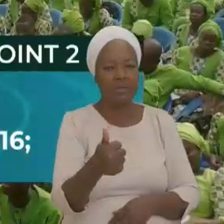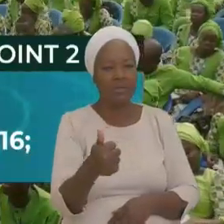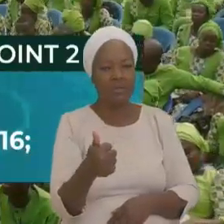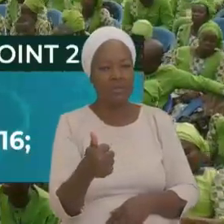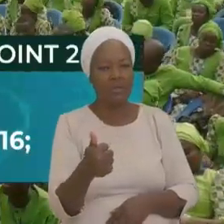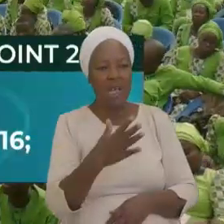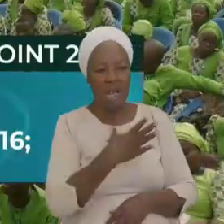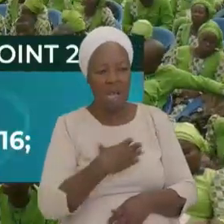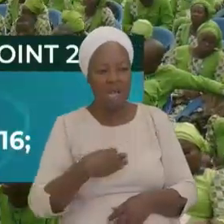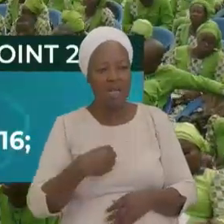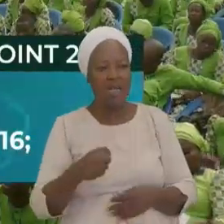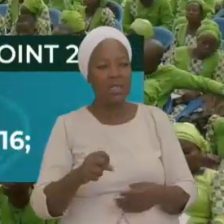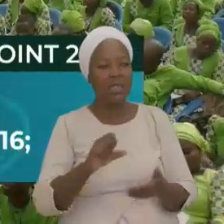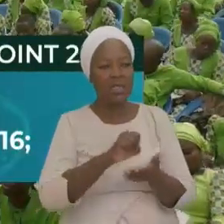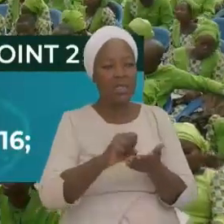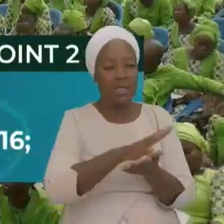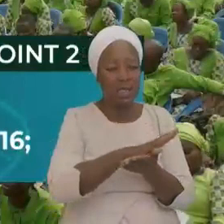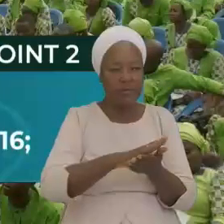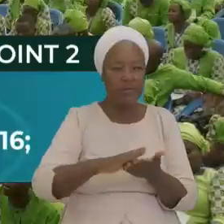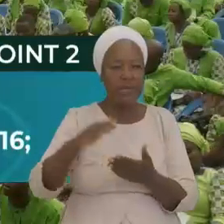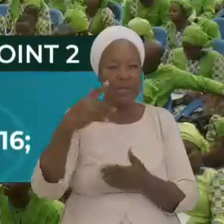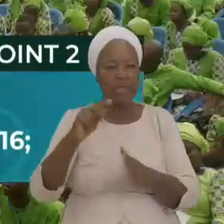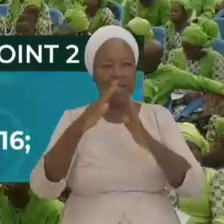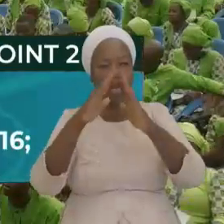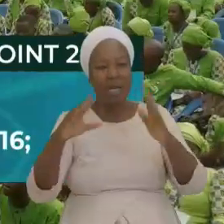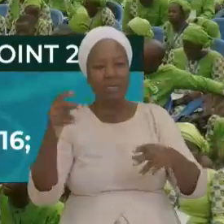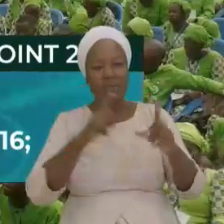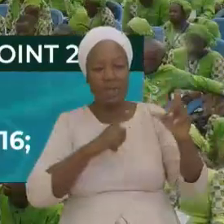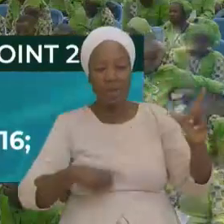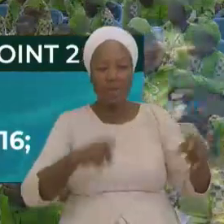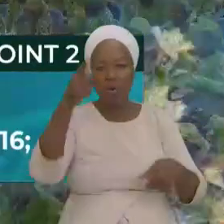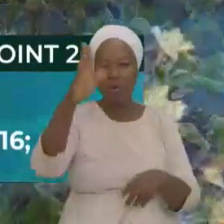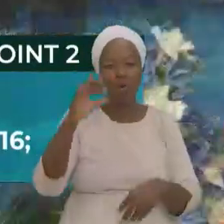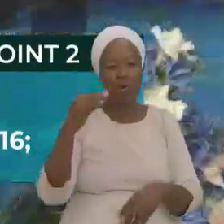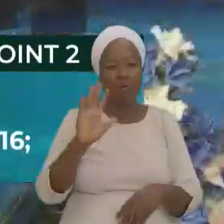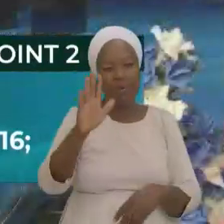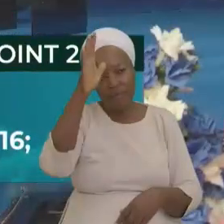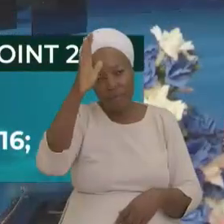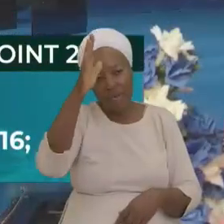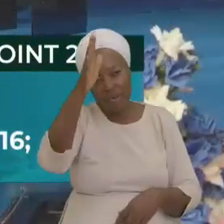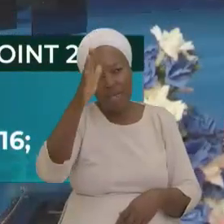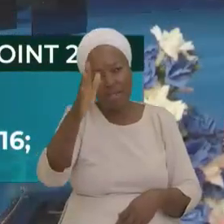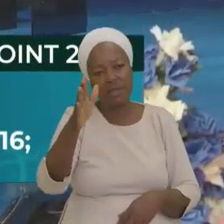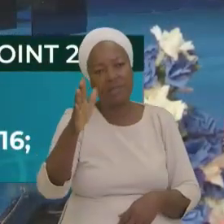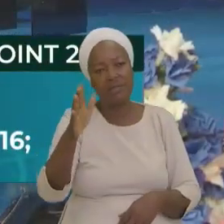and sanctify the house of the Lord God of your fathers,